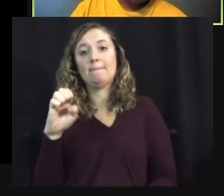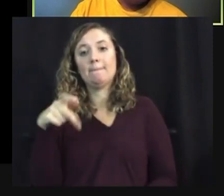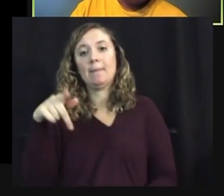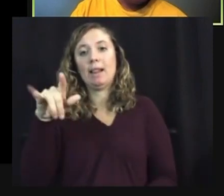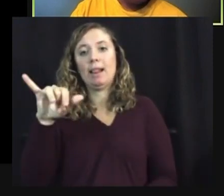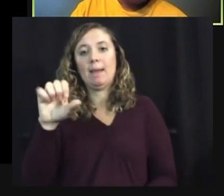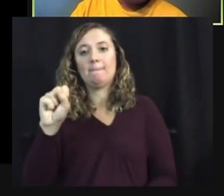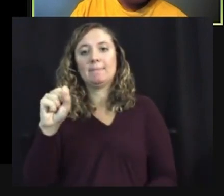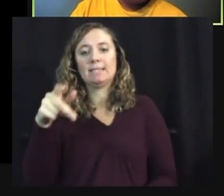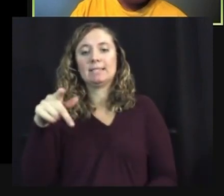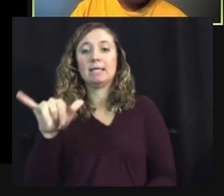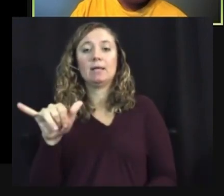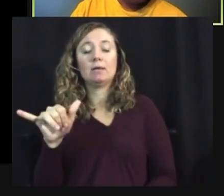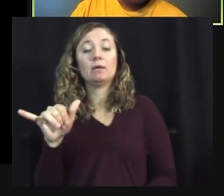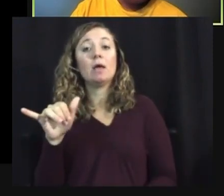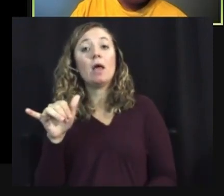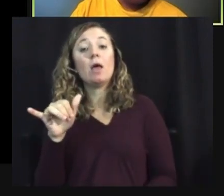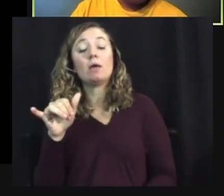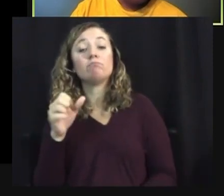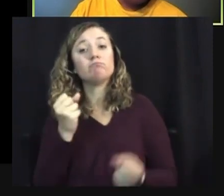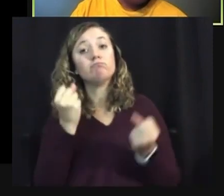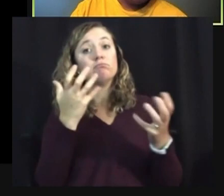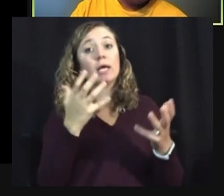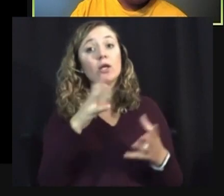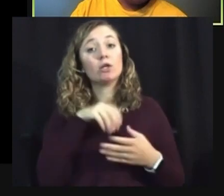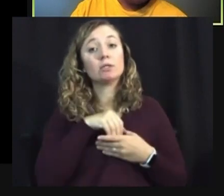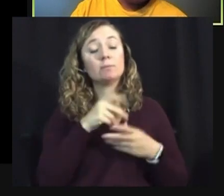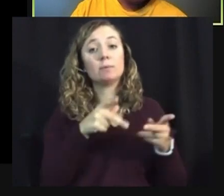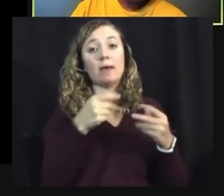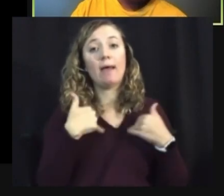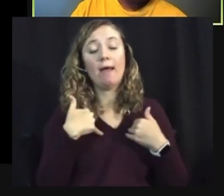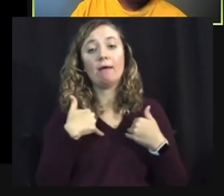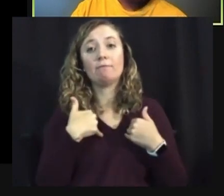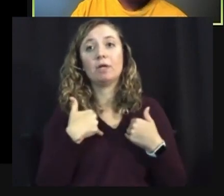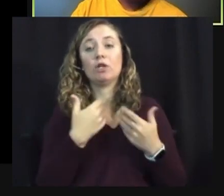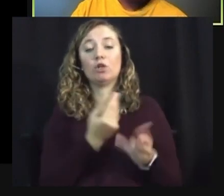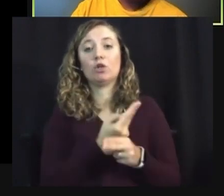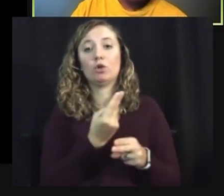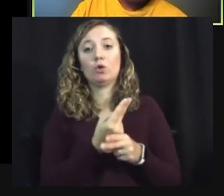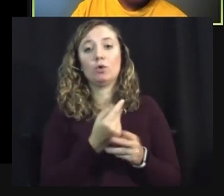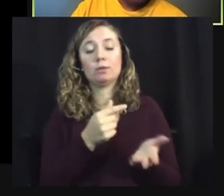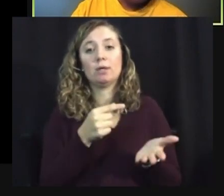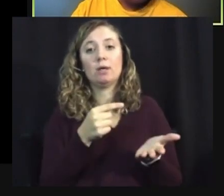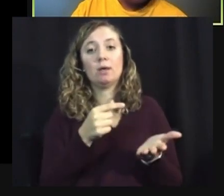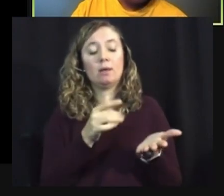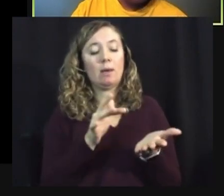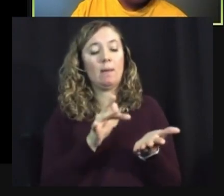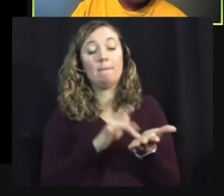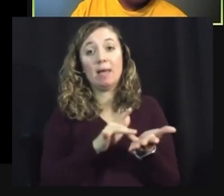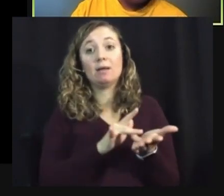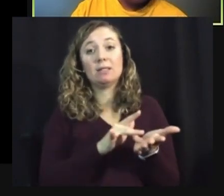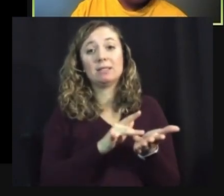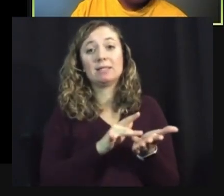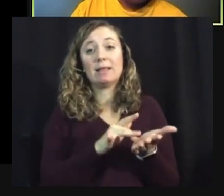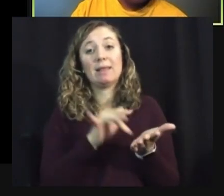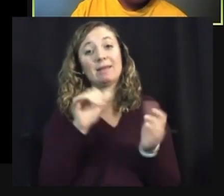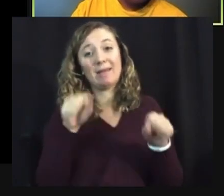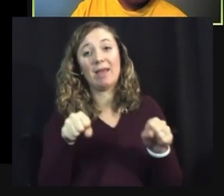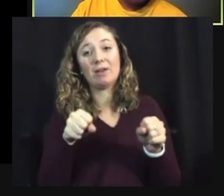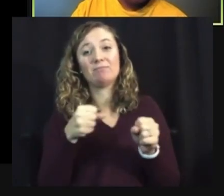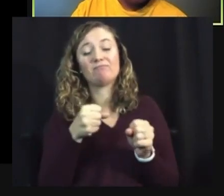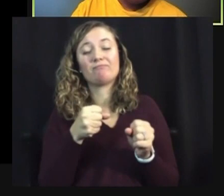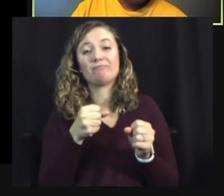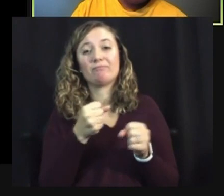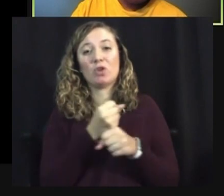people do, or even take medicines for various conditions that cause memory loss. Well, this affects